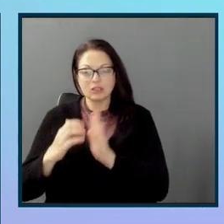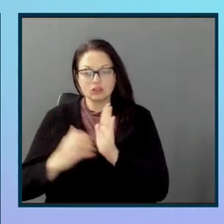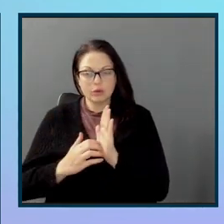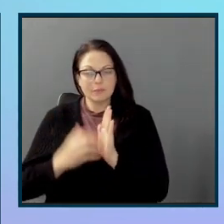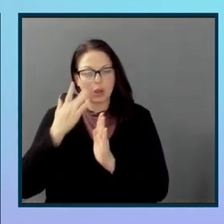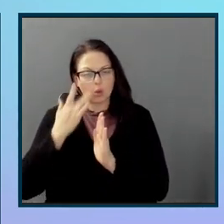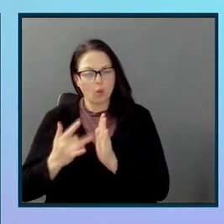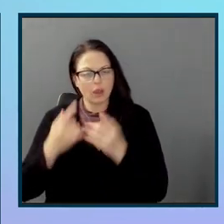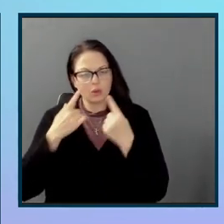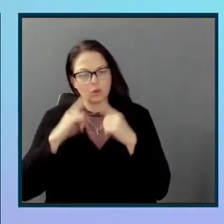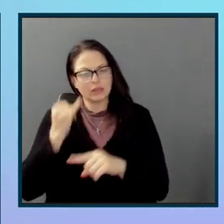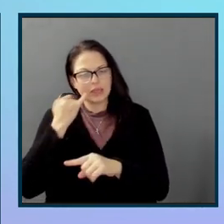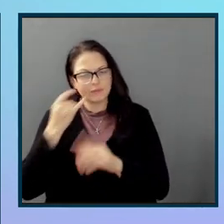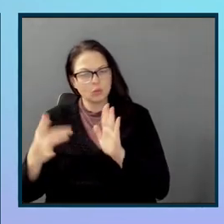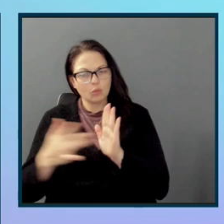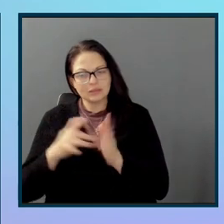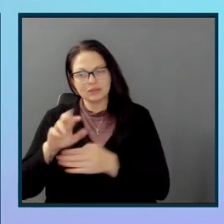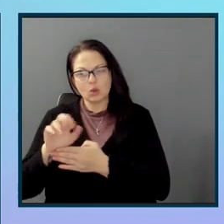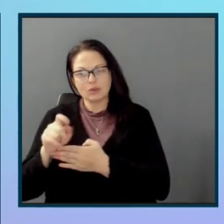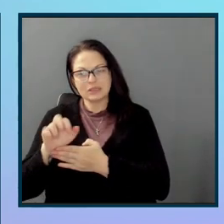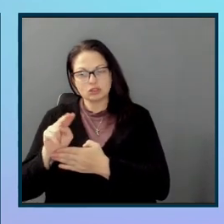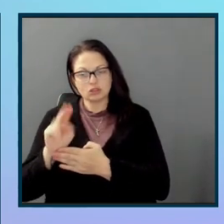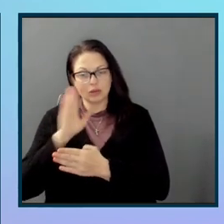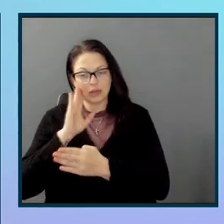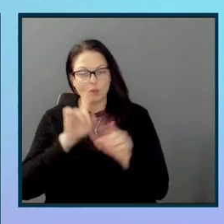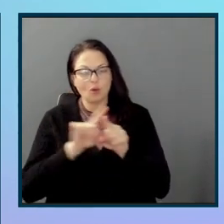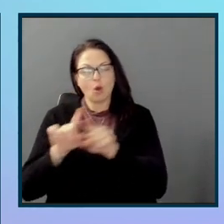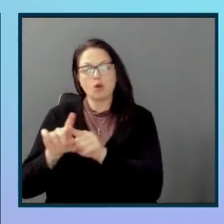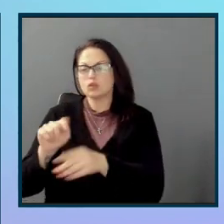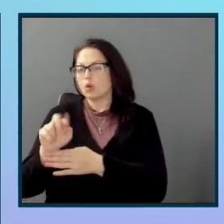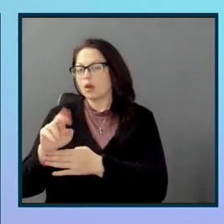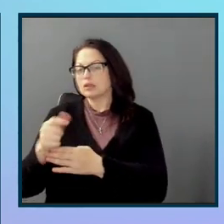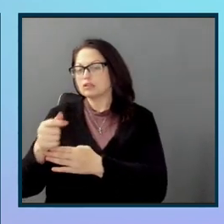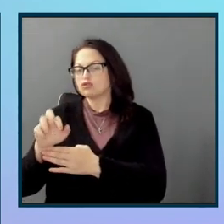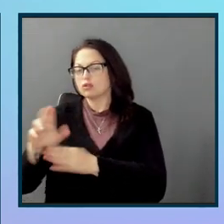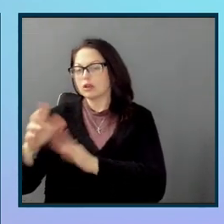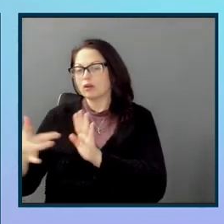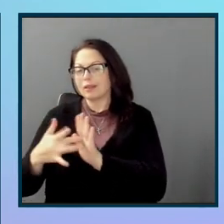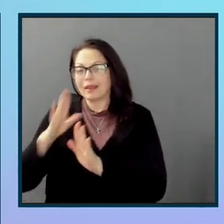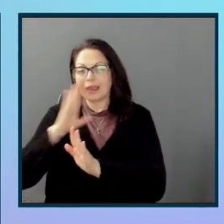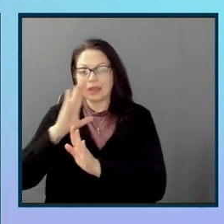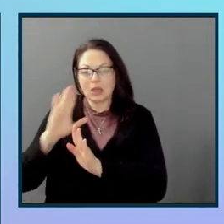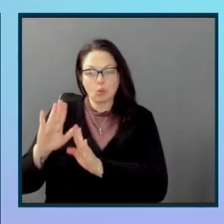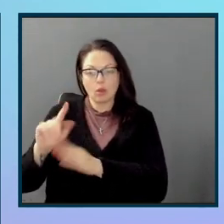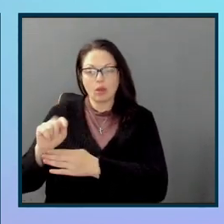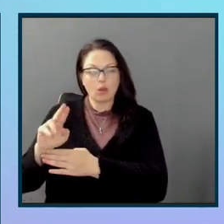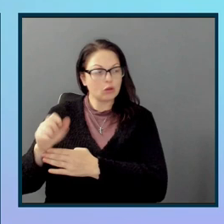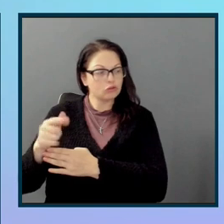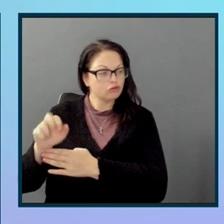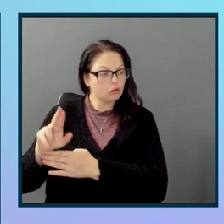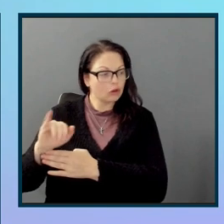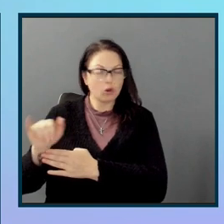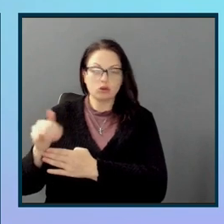is because if you press return on a button, it will also trigger click, which will then trigger like the JavaScript assigned